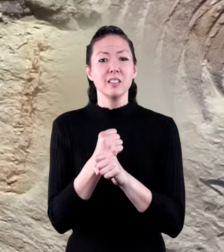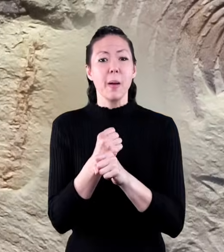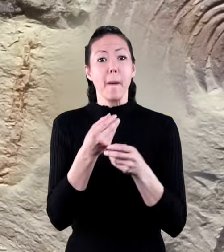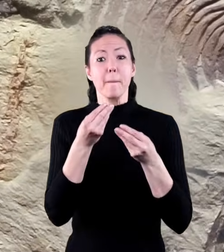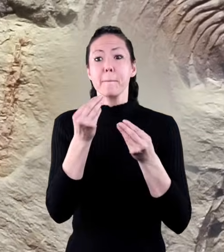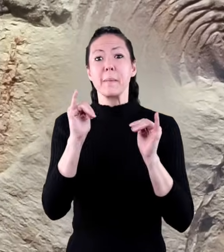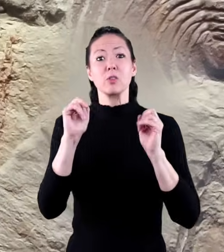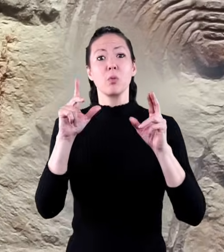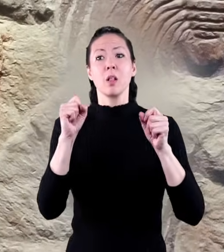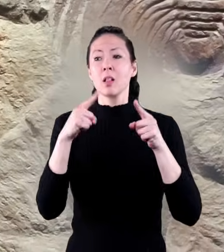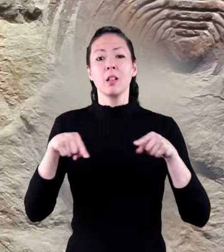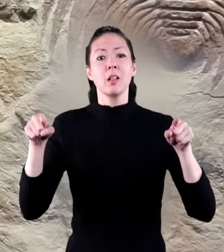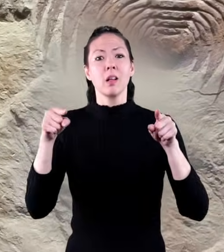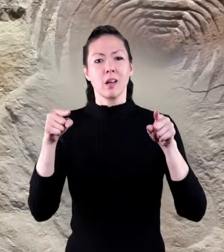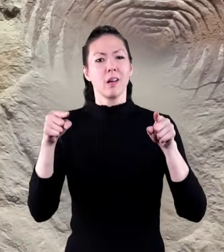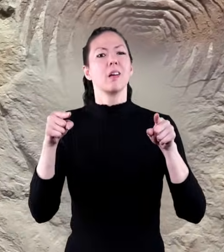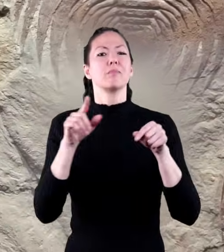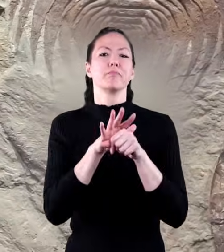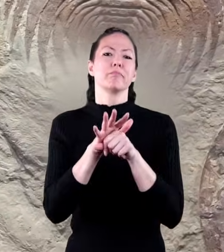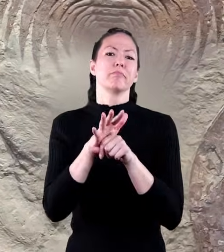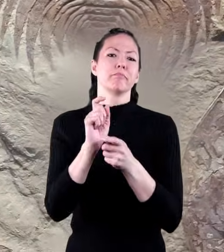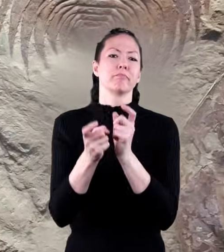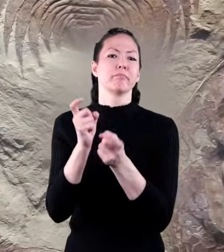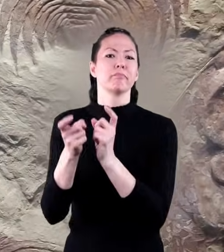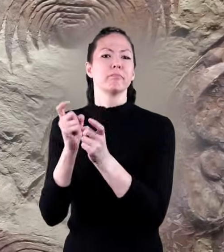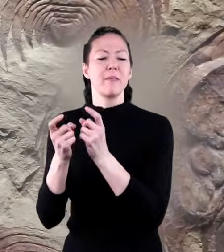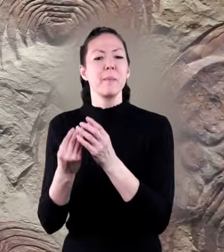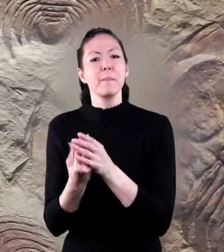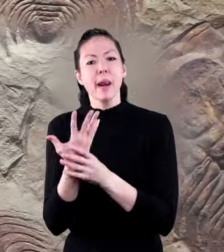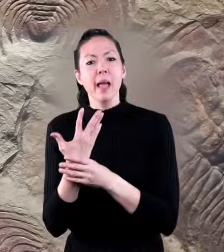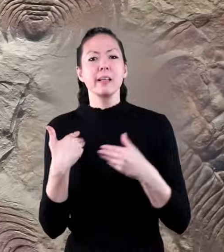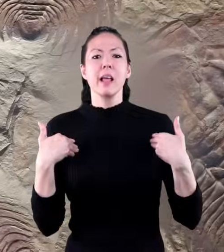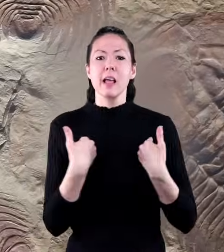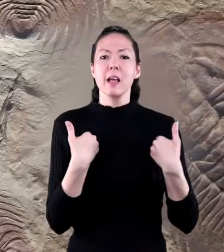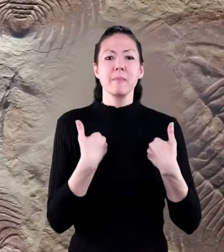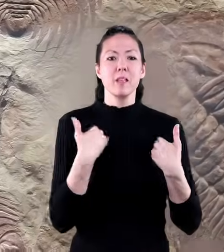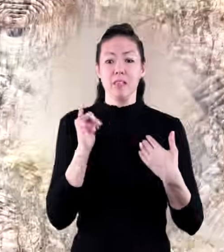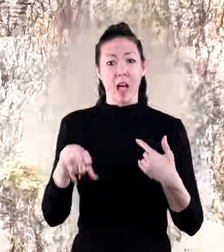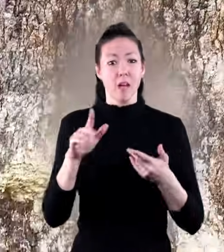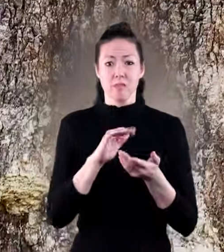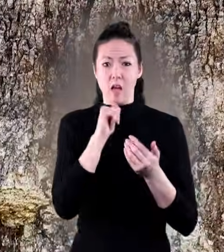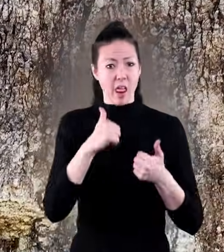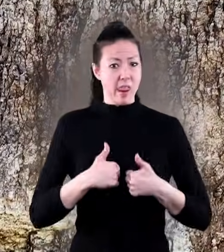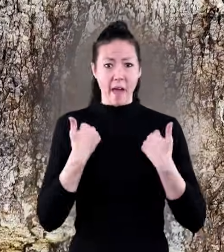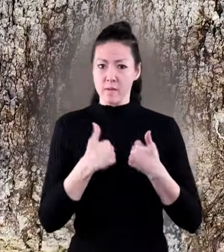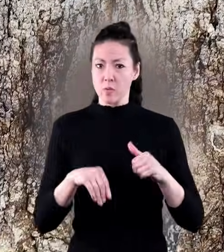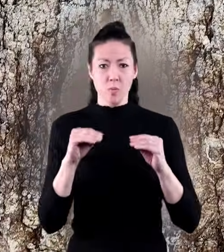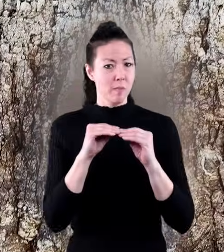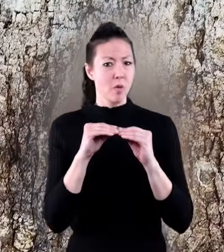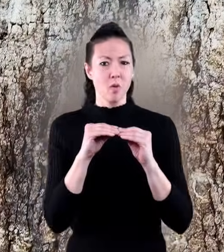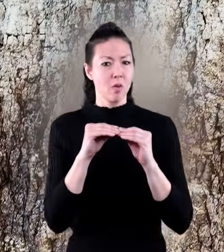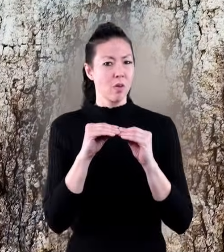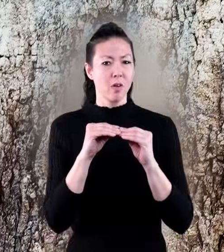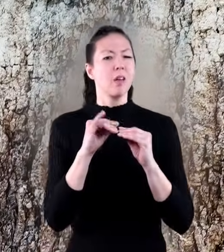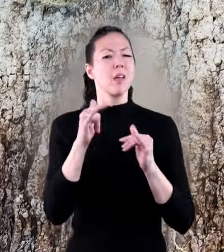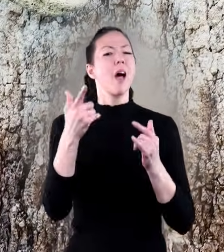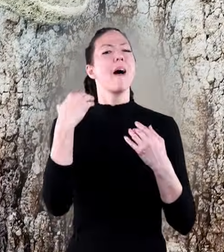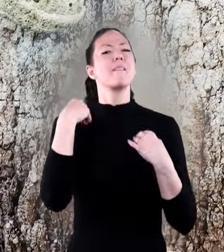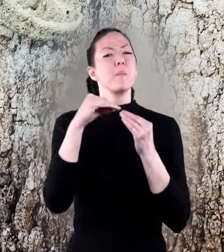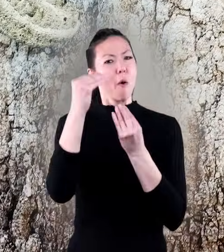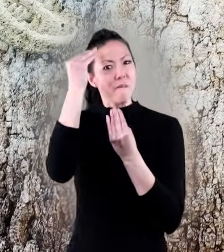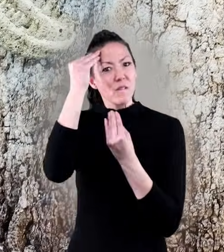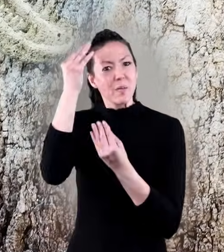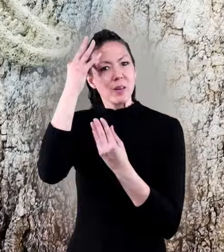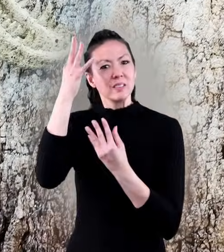minerals fill in the empty spaces of plants and animals that are no longer alive. We hope that you now have this information